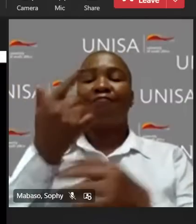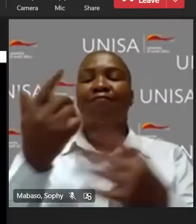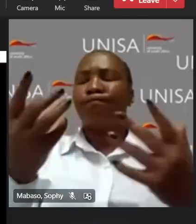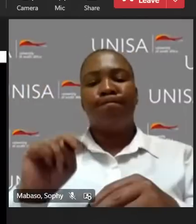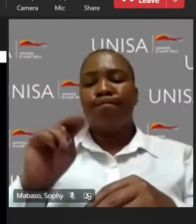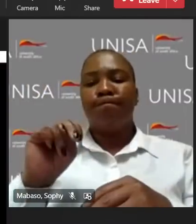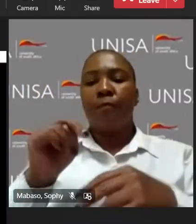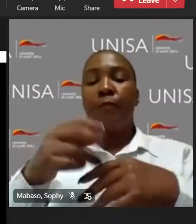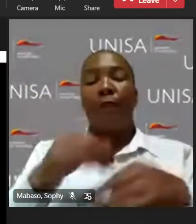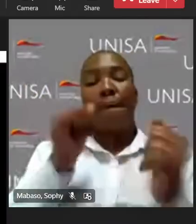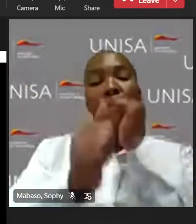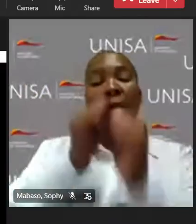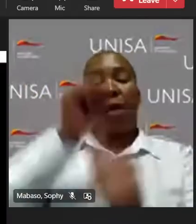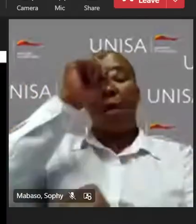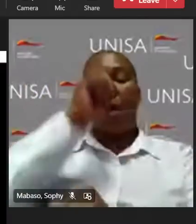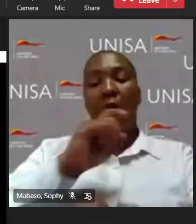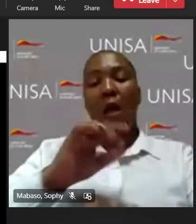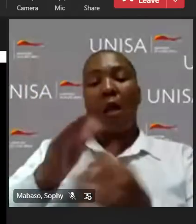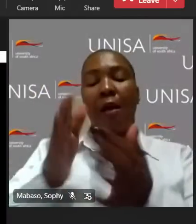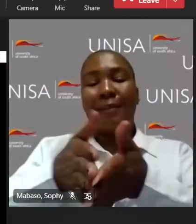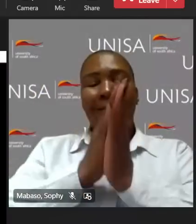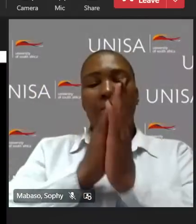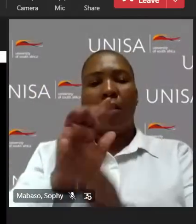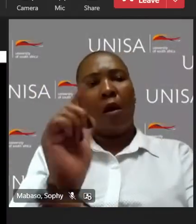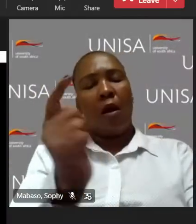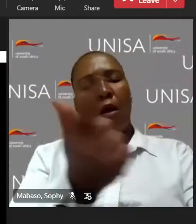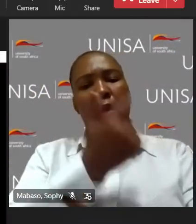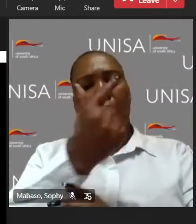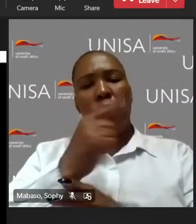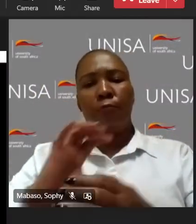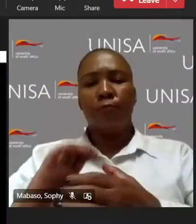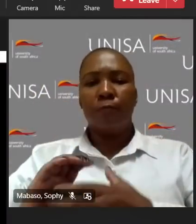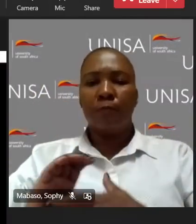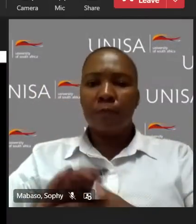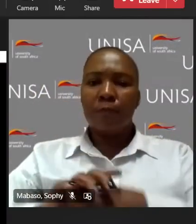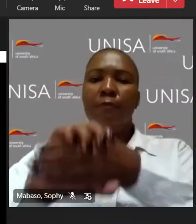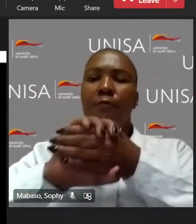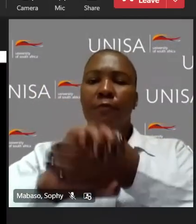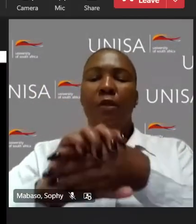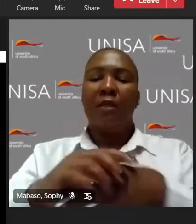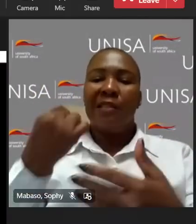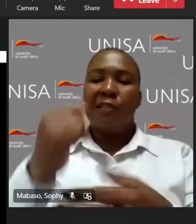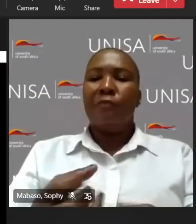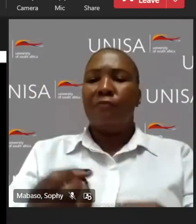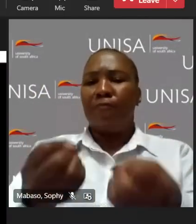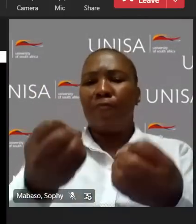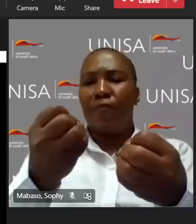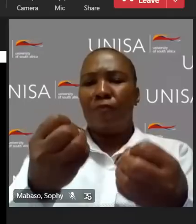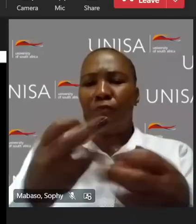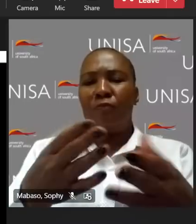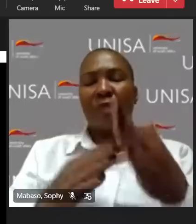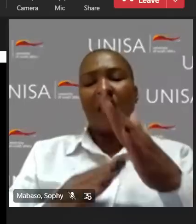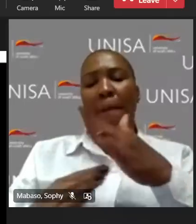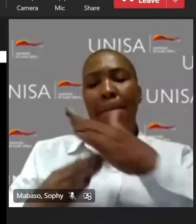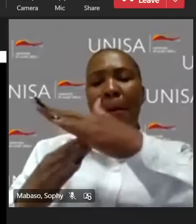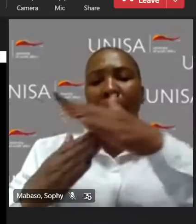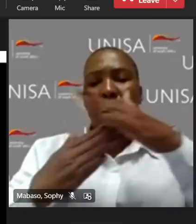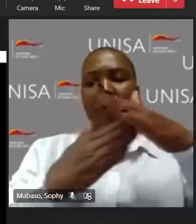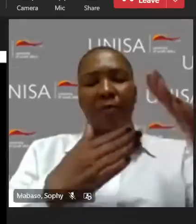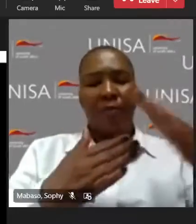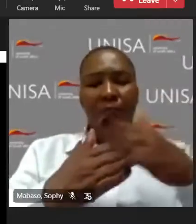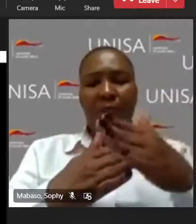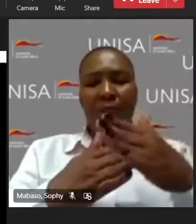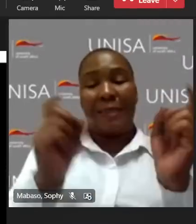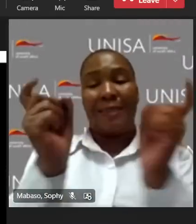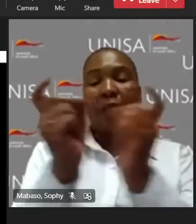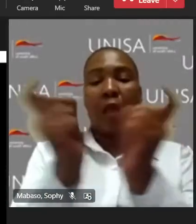Ladies and gentlemen, I urge you all to join hands against the prejudice that constitute the biggest barrier against students with